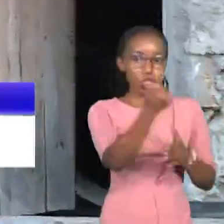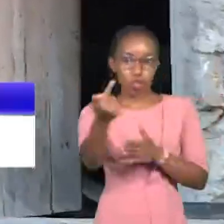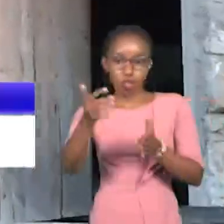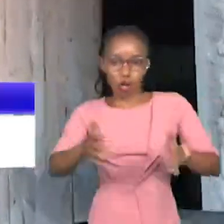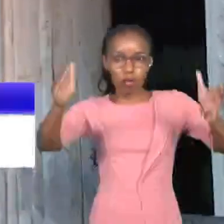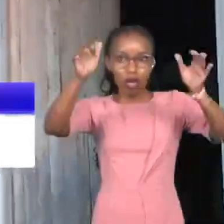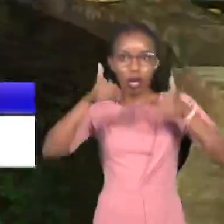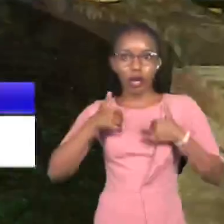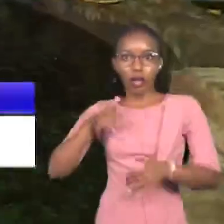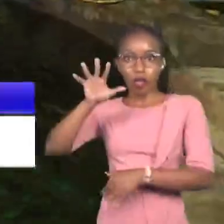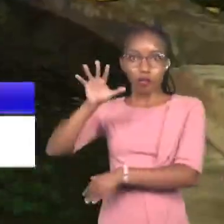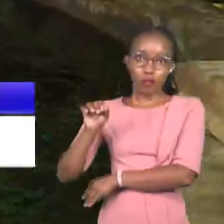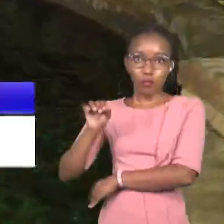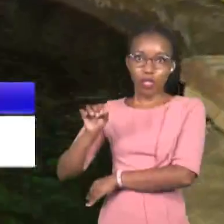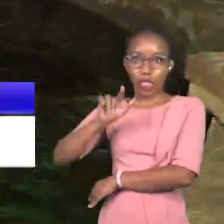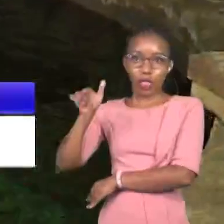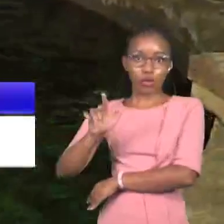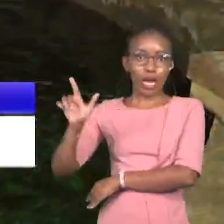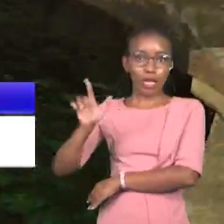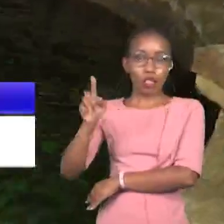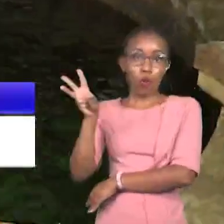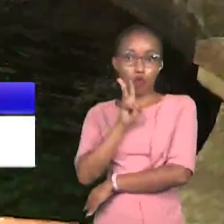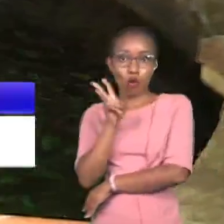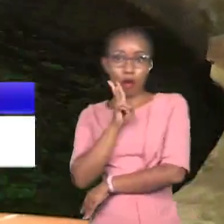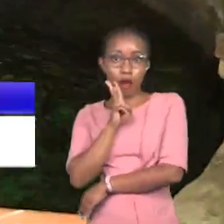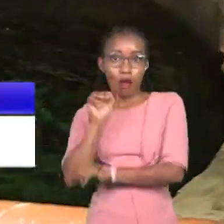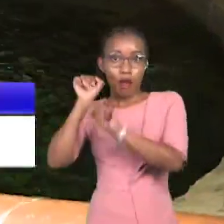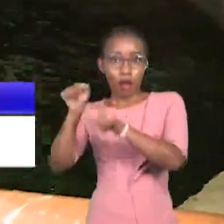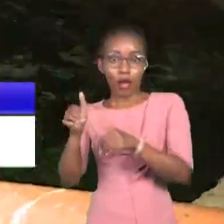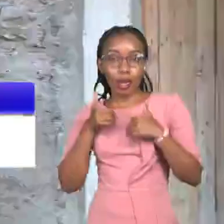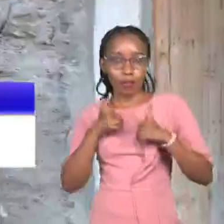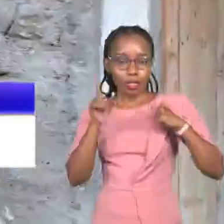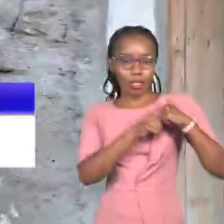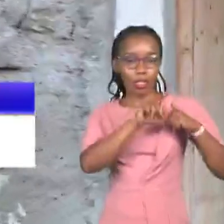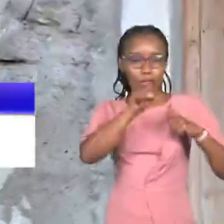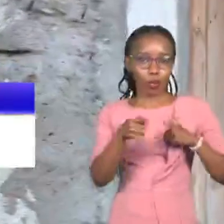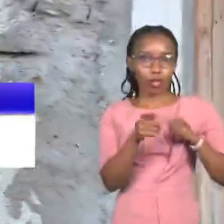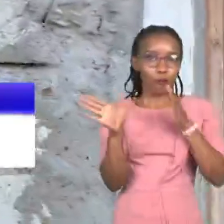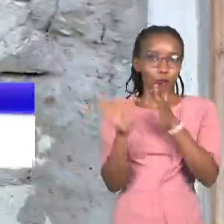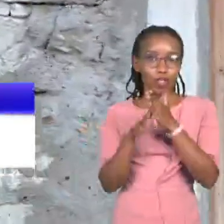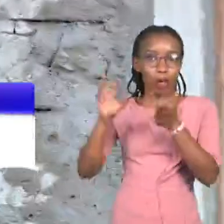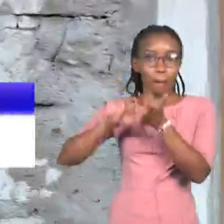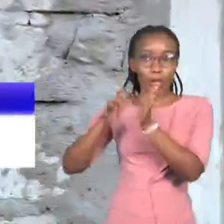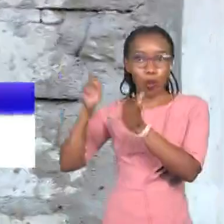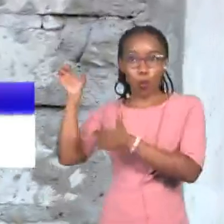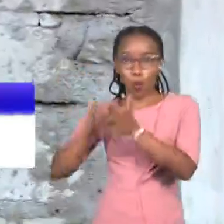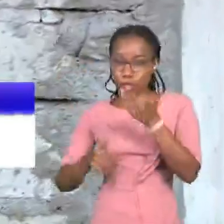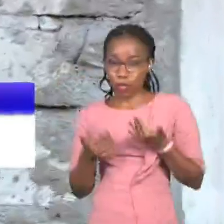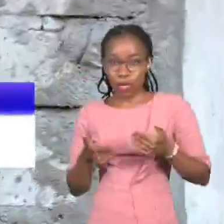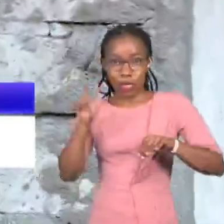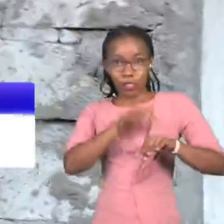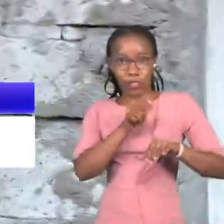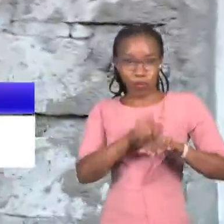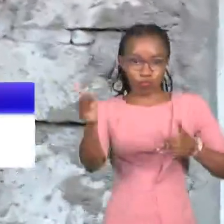has 50,000 liters of water and can hold up to 6,000 fish, meaning by the time of